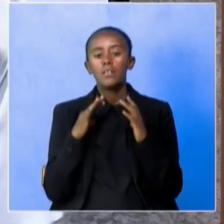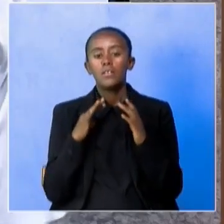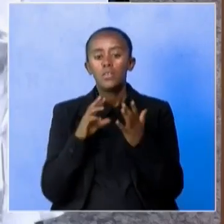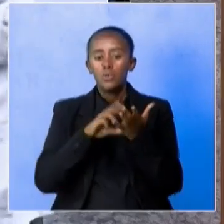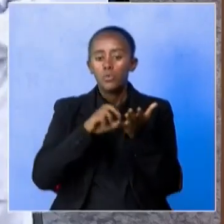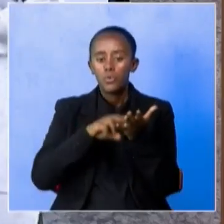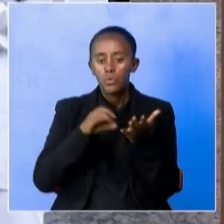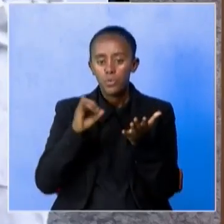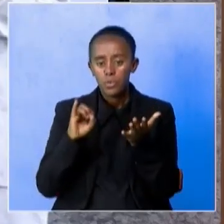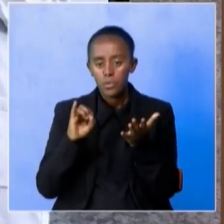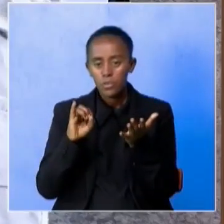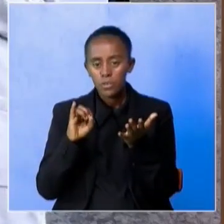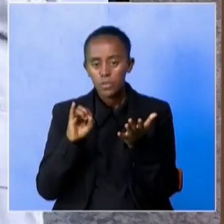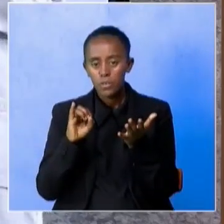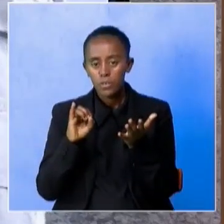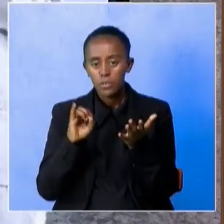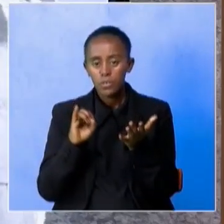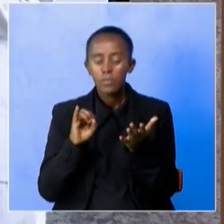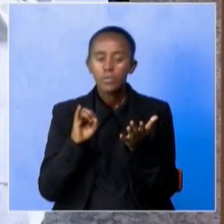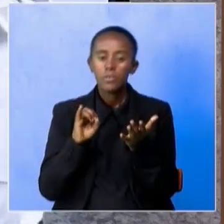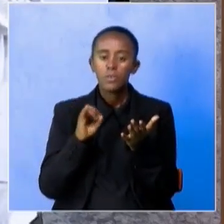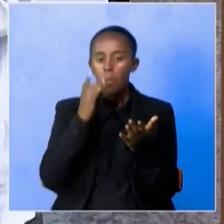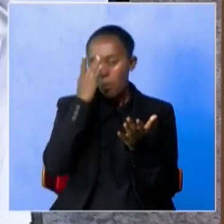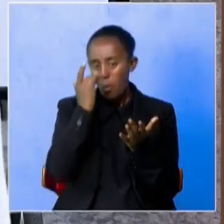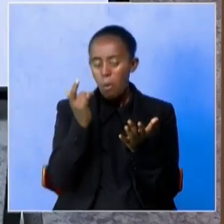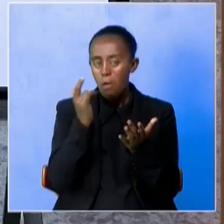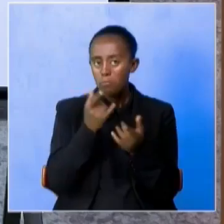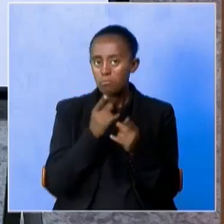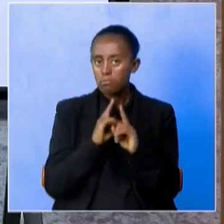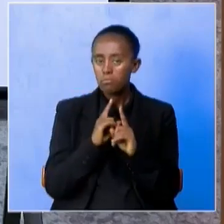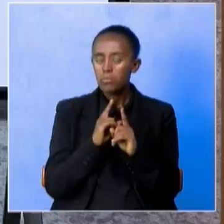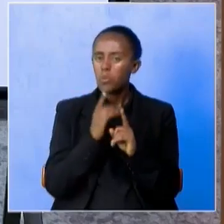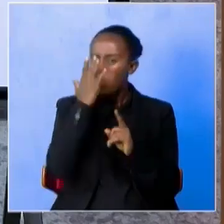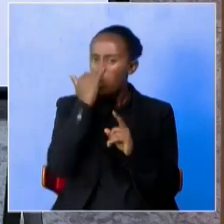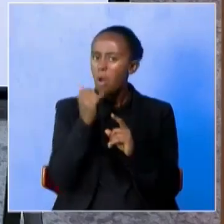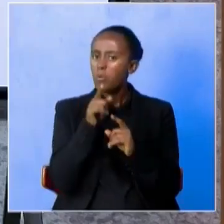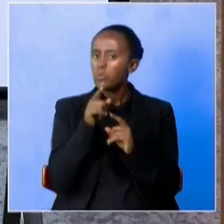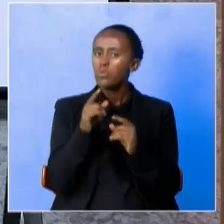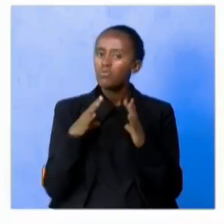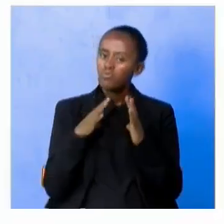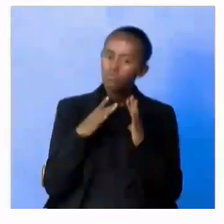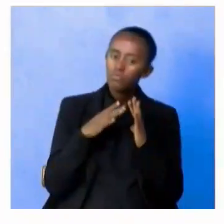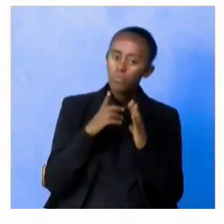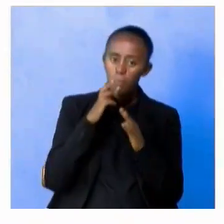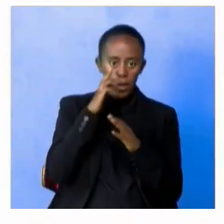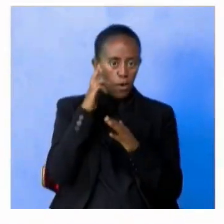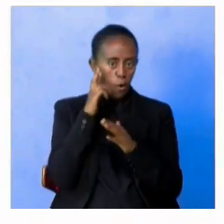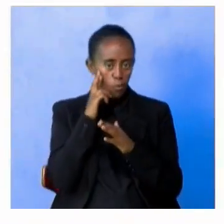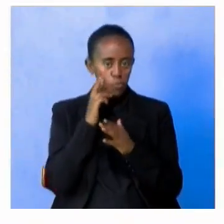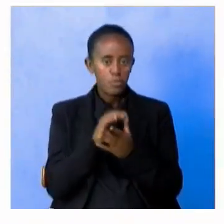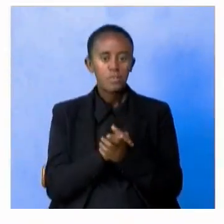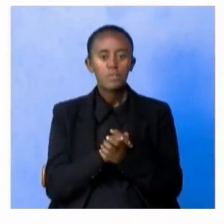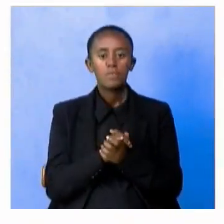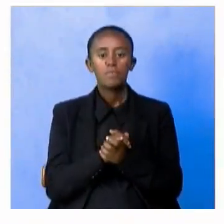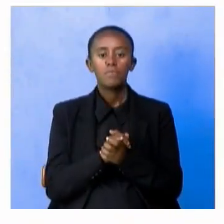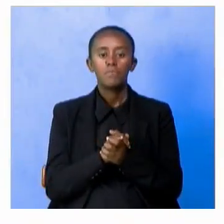reading. It begs the question, why? Why do you enjoy reading? Because